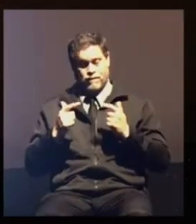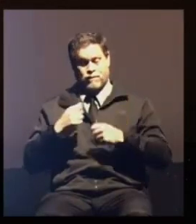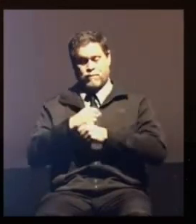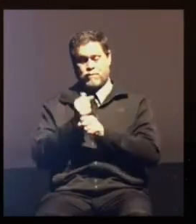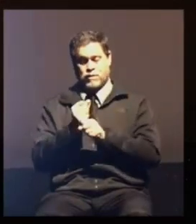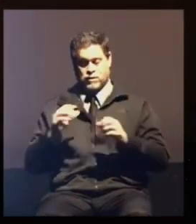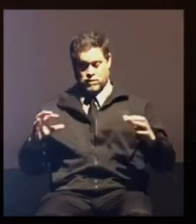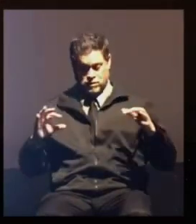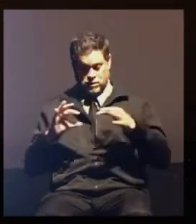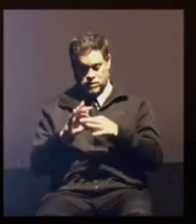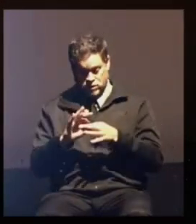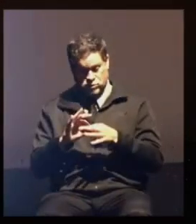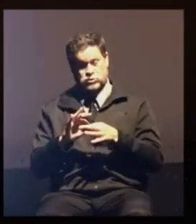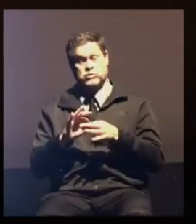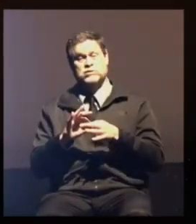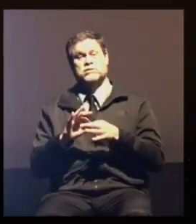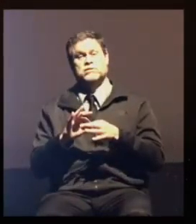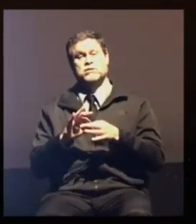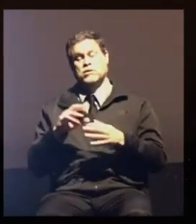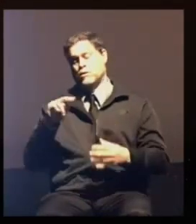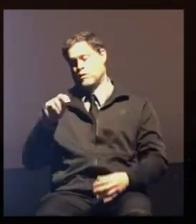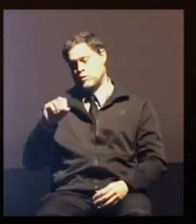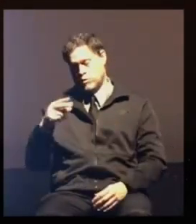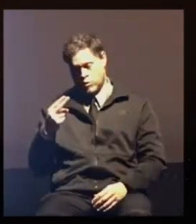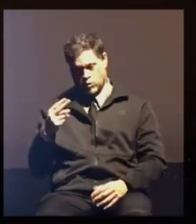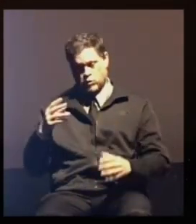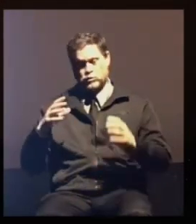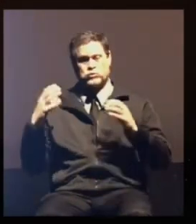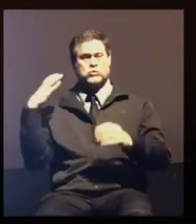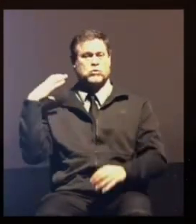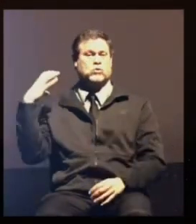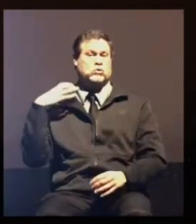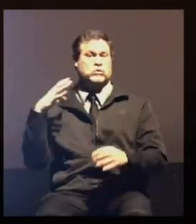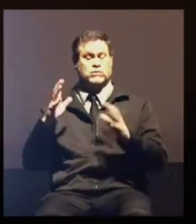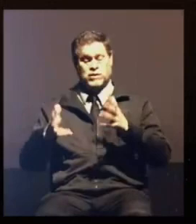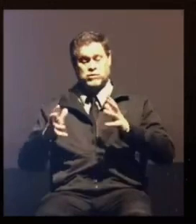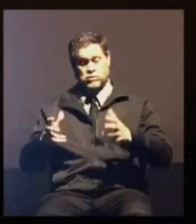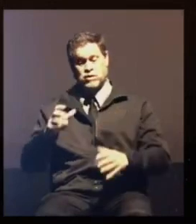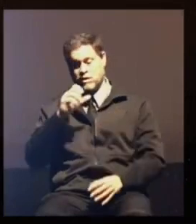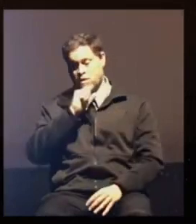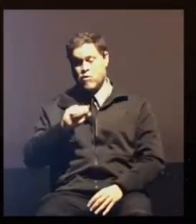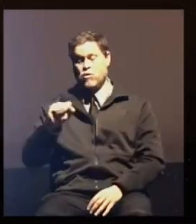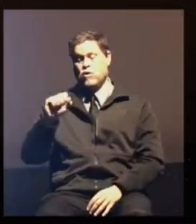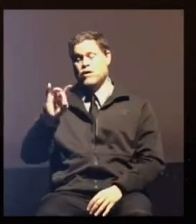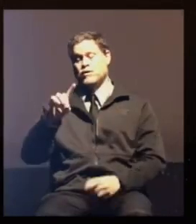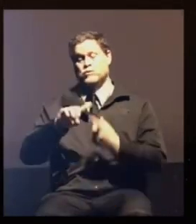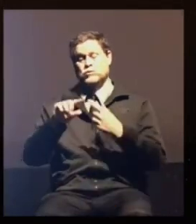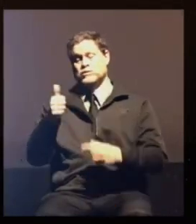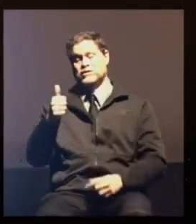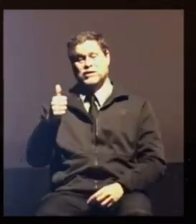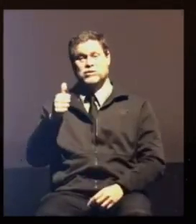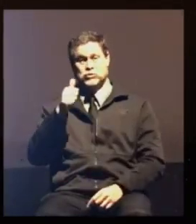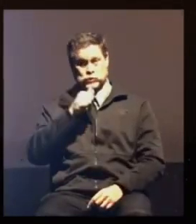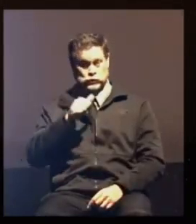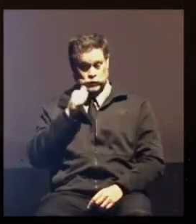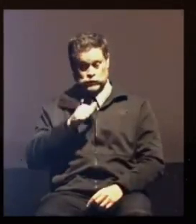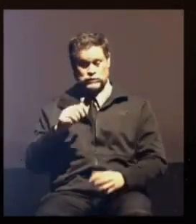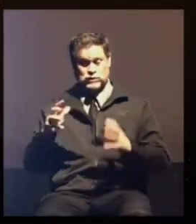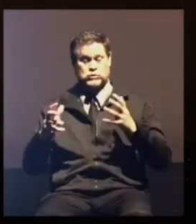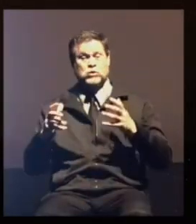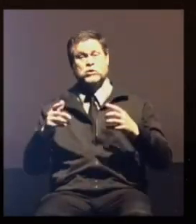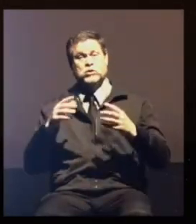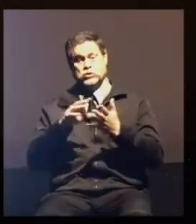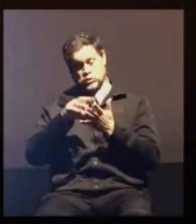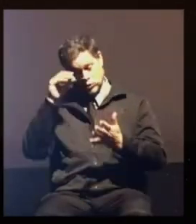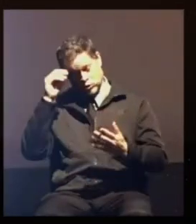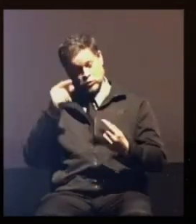making connections. Noah is coaching basketball for girls 8 to 10 years old. He is learning that the